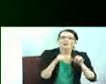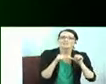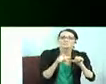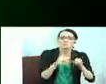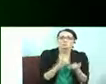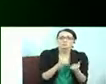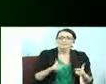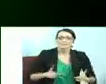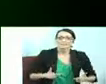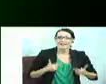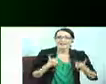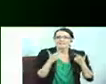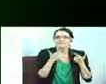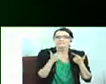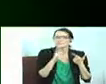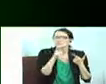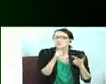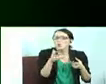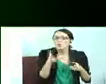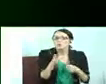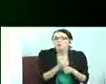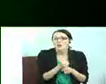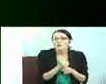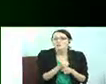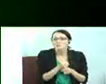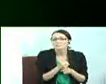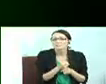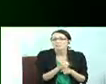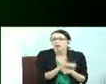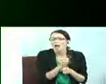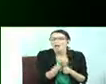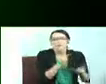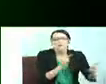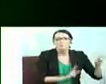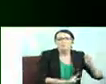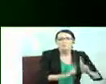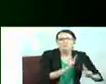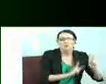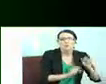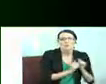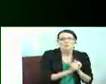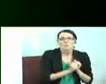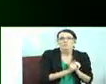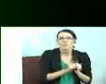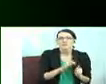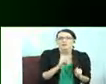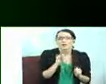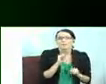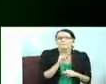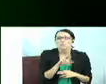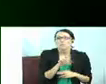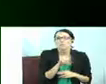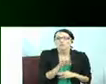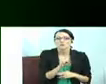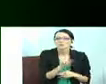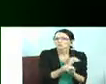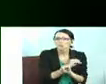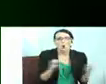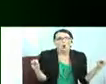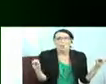Do not trust in rulers, in mortals, in whom there is no salvation.